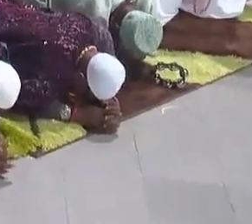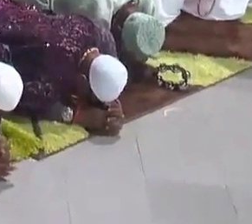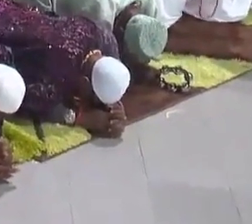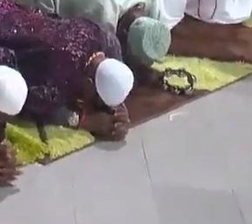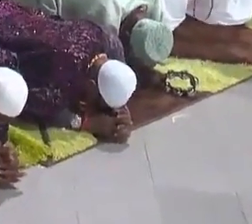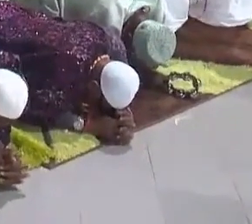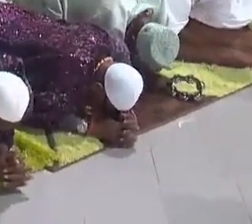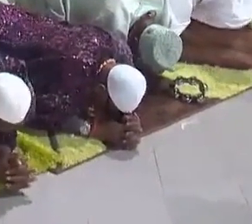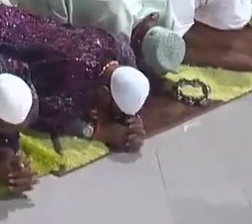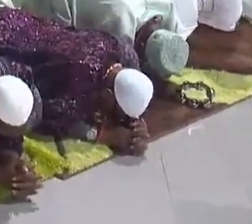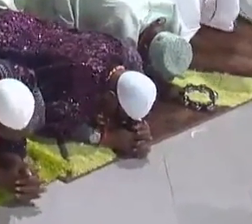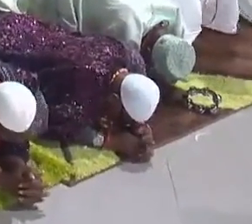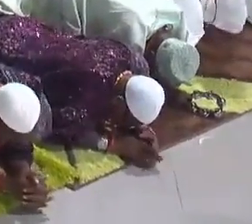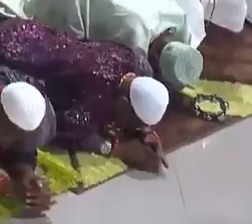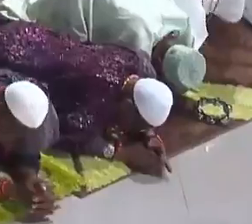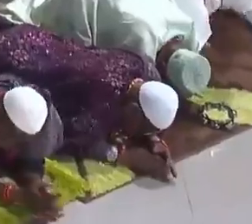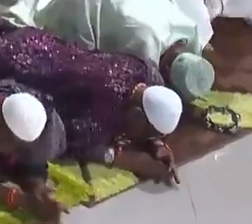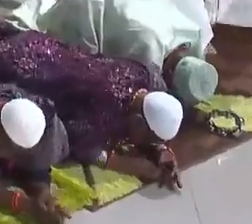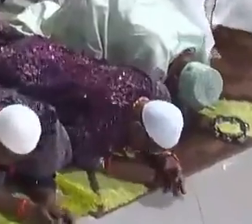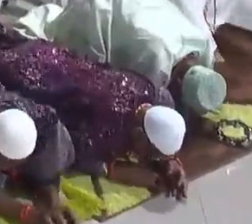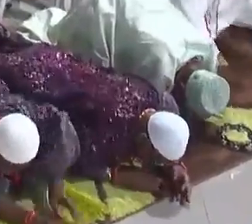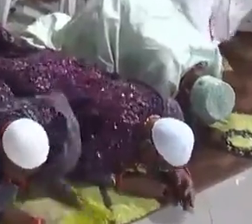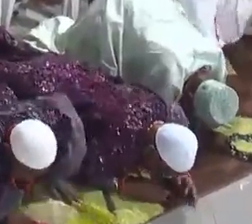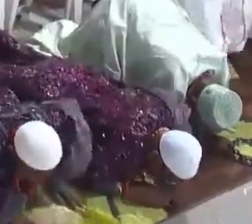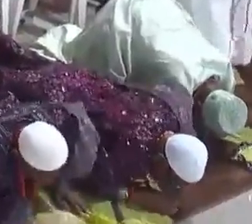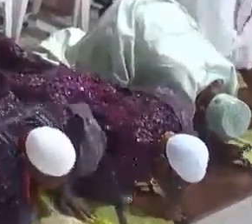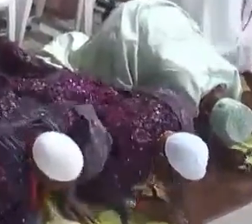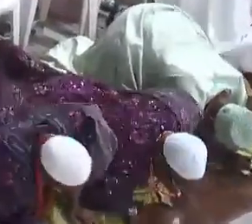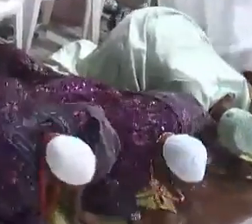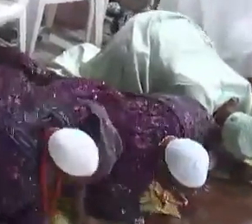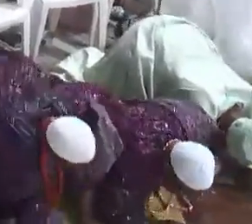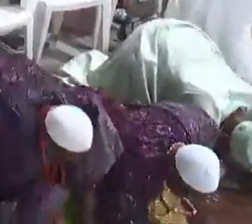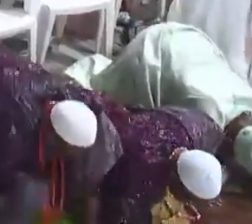In Jesus' mighty name, we have prayed.